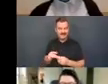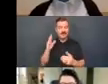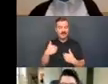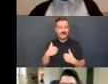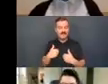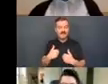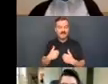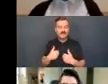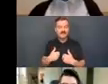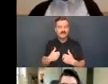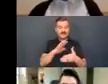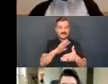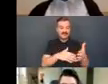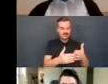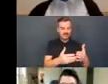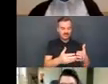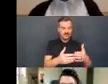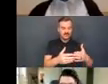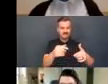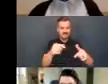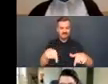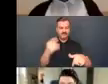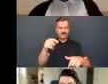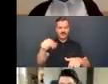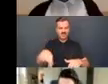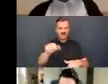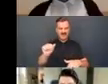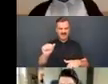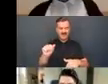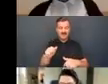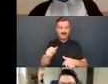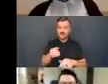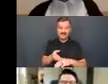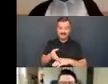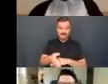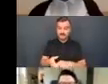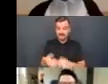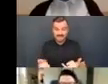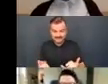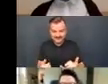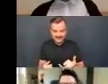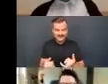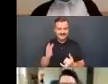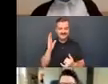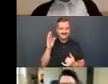with the previous schedule and do the Q and A for this, uh, presentation immediately. Like now, um, we have approximately